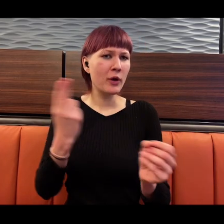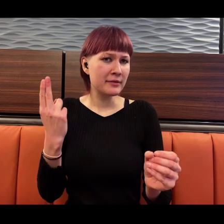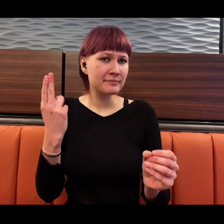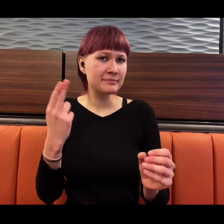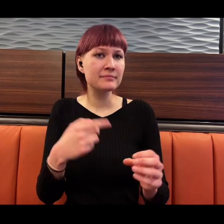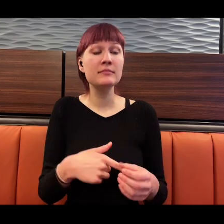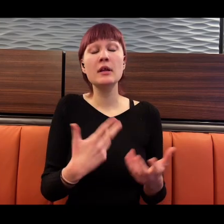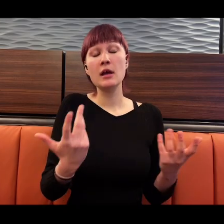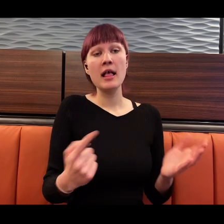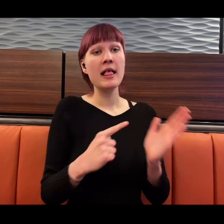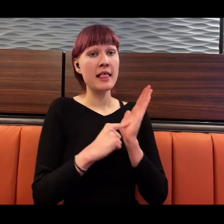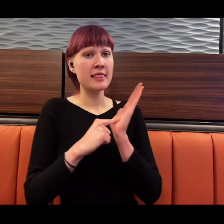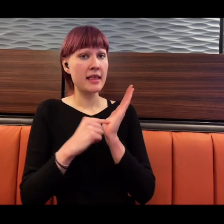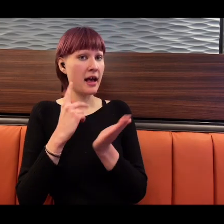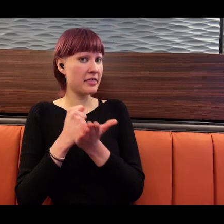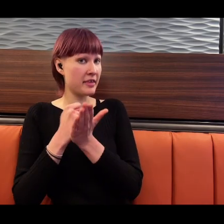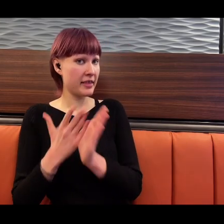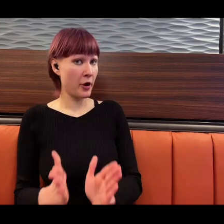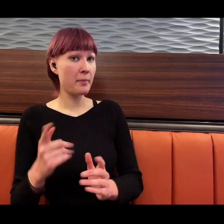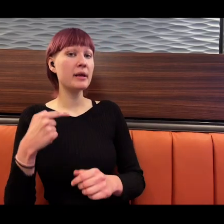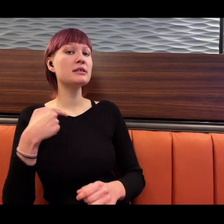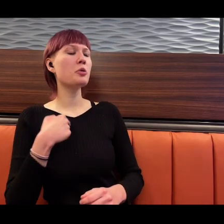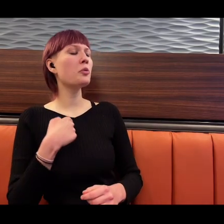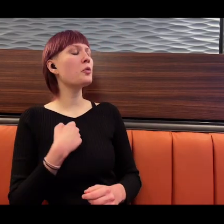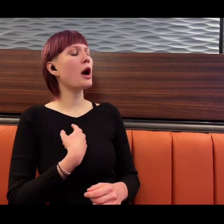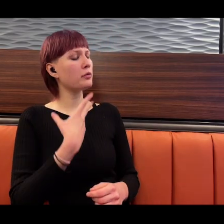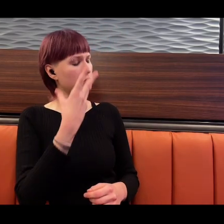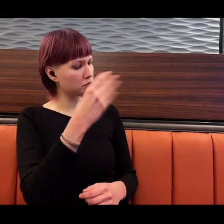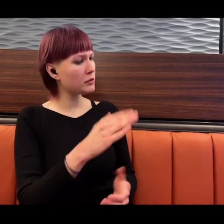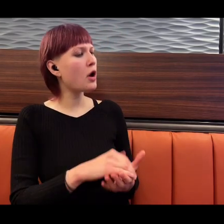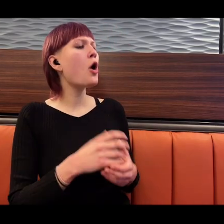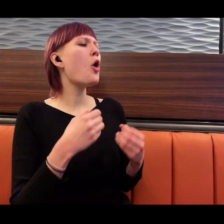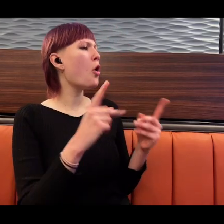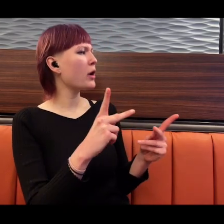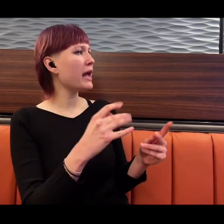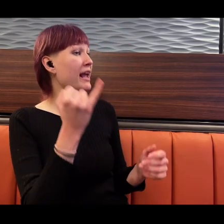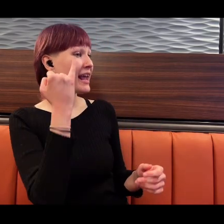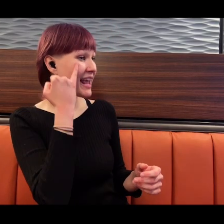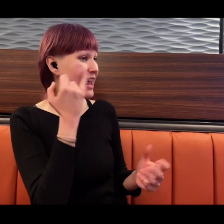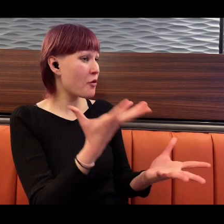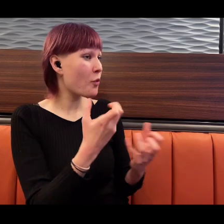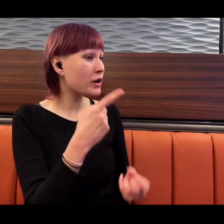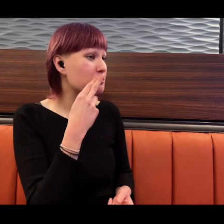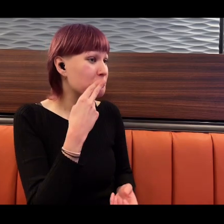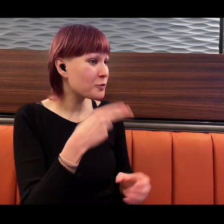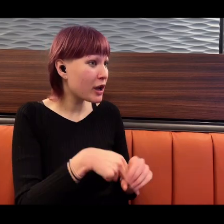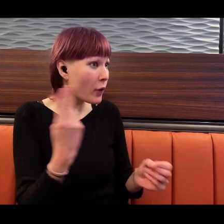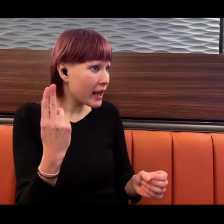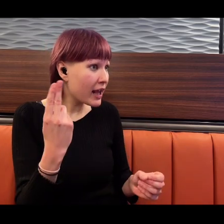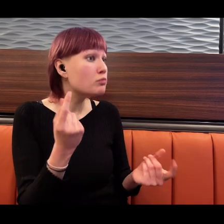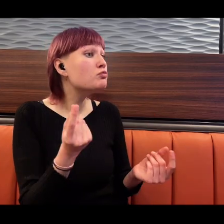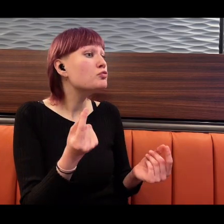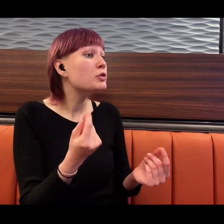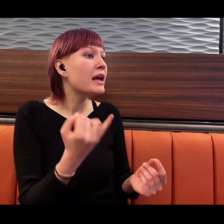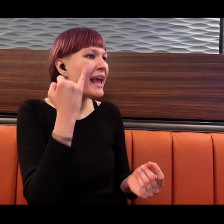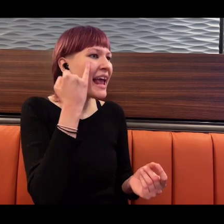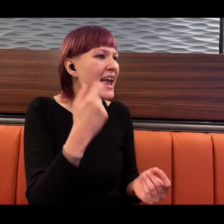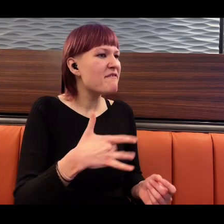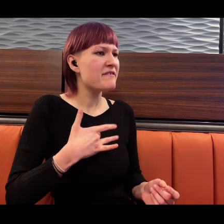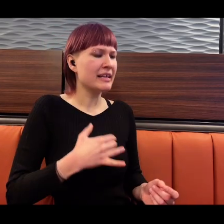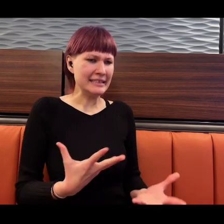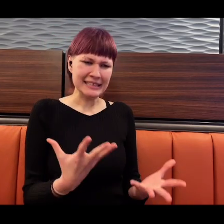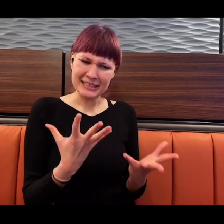stimulus, maybe a little rubber band that you snap so you have a flick onto your wrist. Here is a type